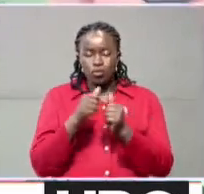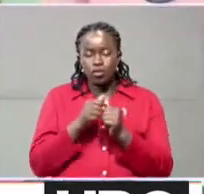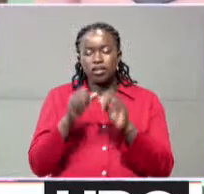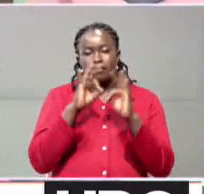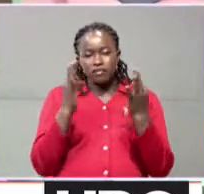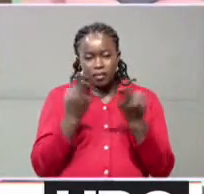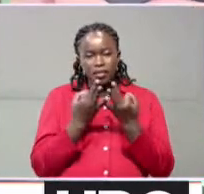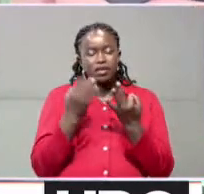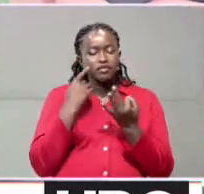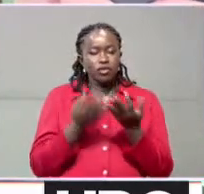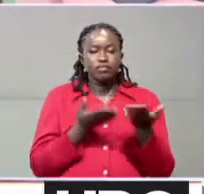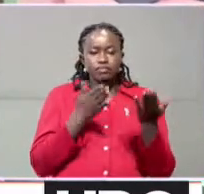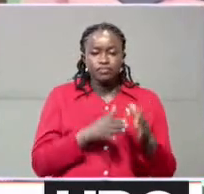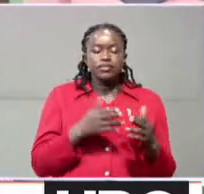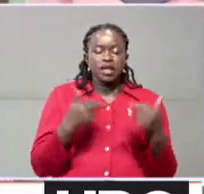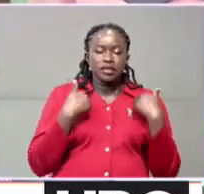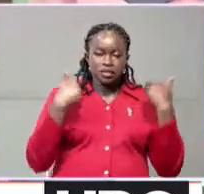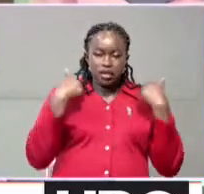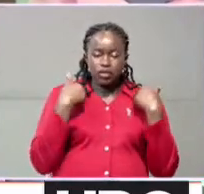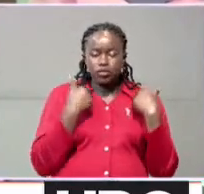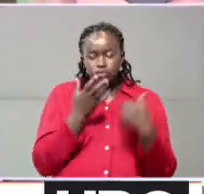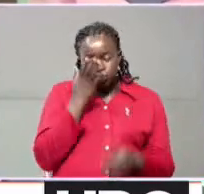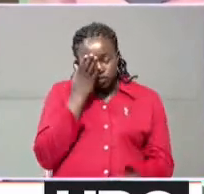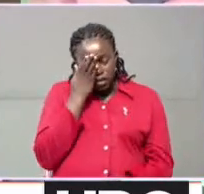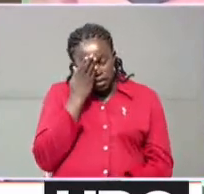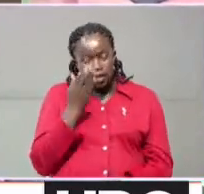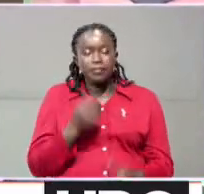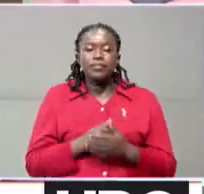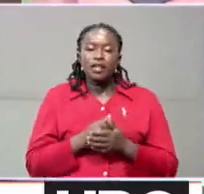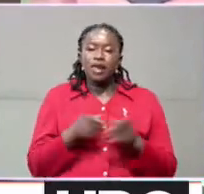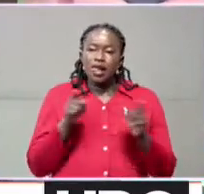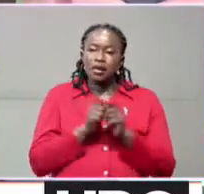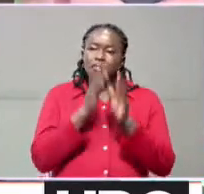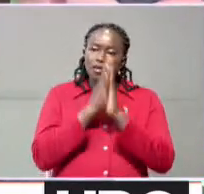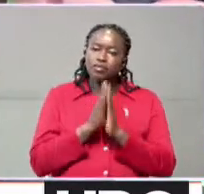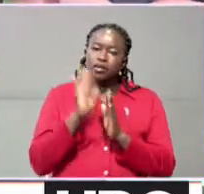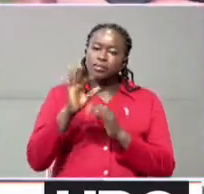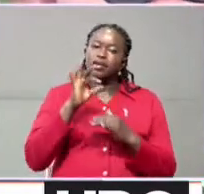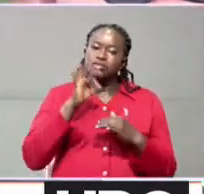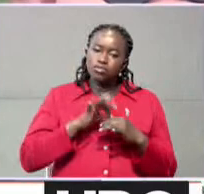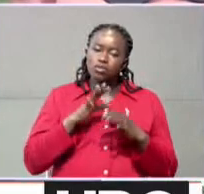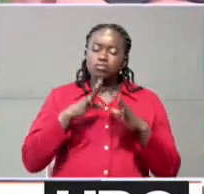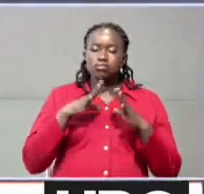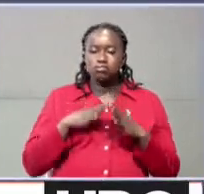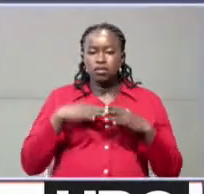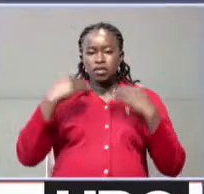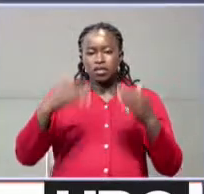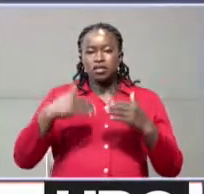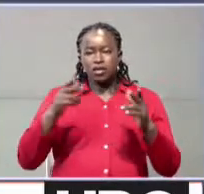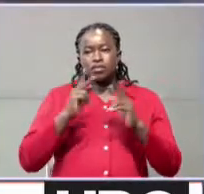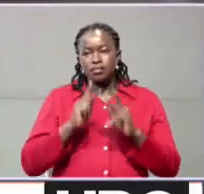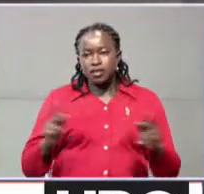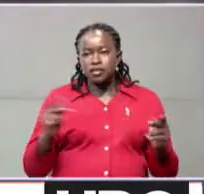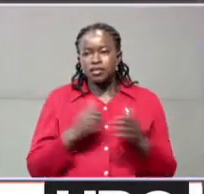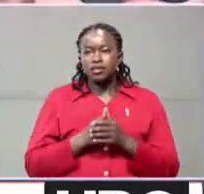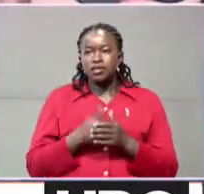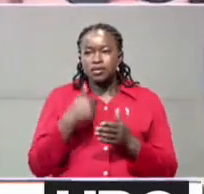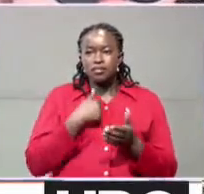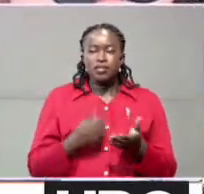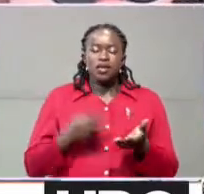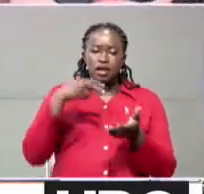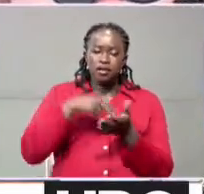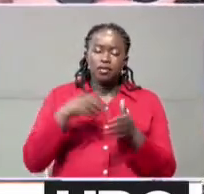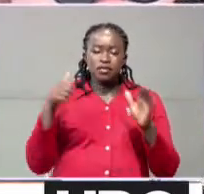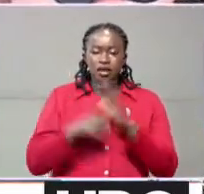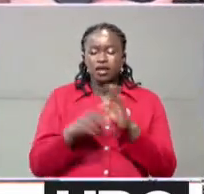of uh late general eli to me and i pray that he's all wrestling internal peace retirement speaker i raised under rule